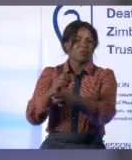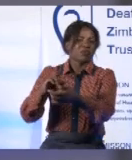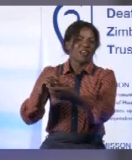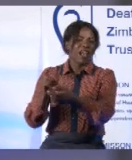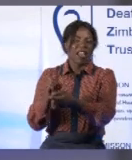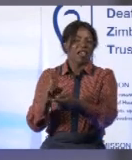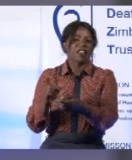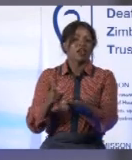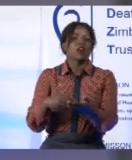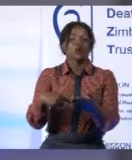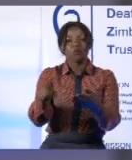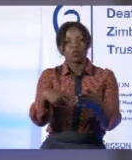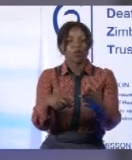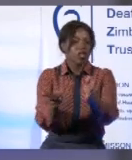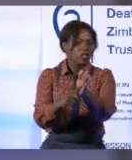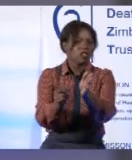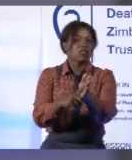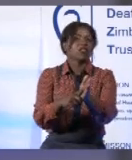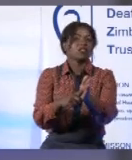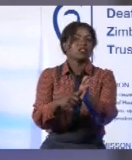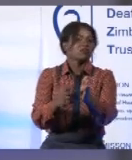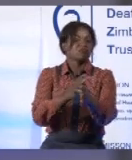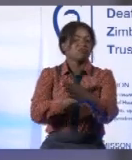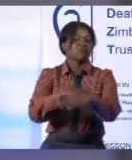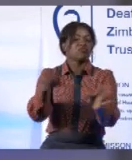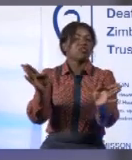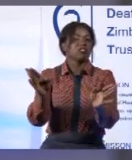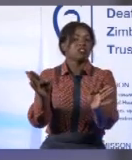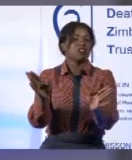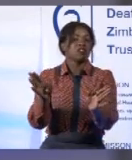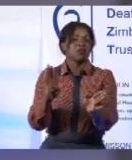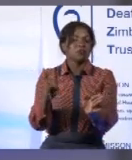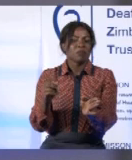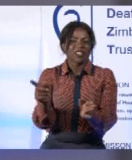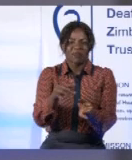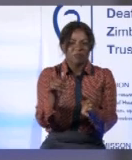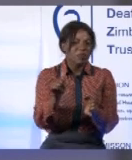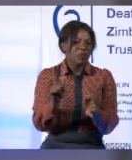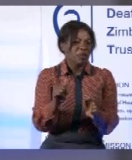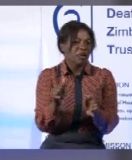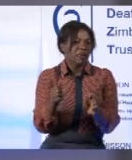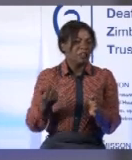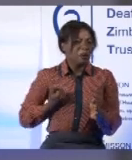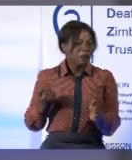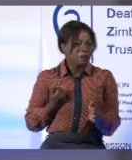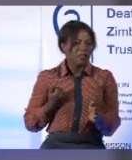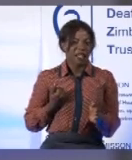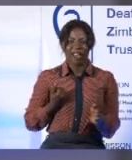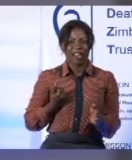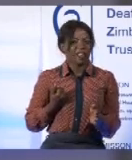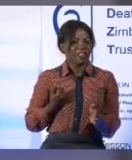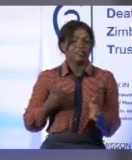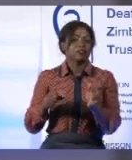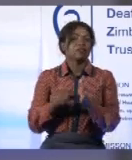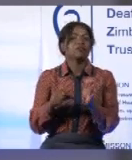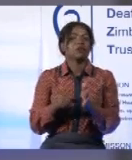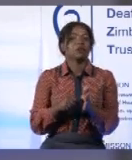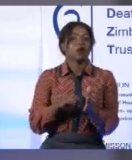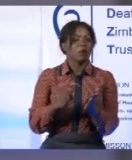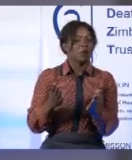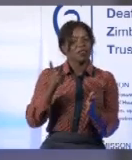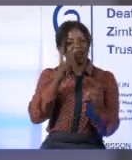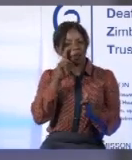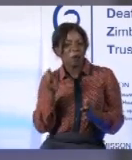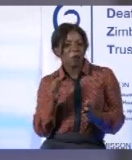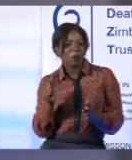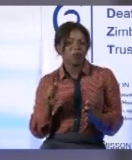Zati Kungo, where Twitter should trigger the in O end rather than selling sex to someone who is 30, 25 and below.